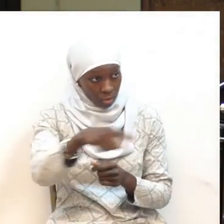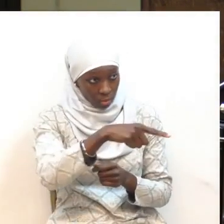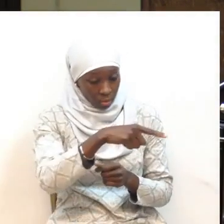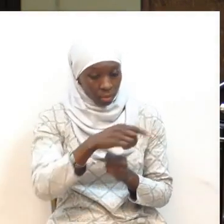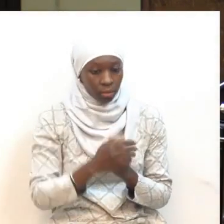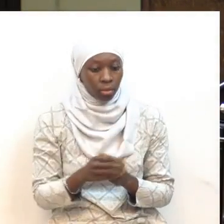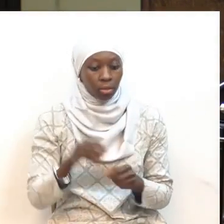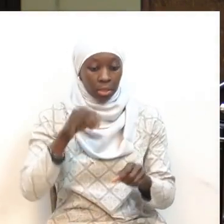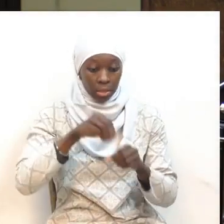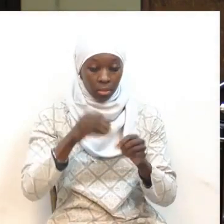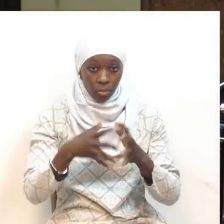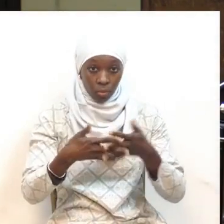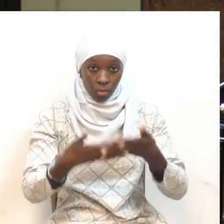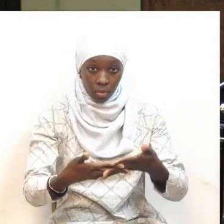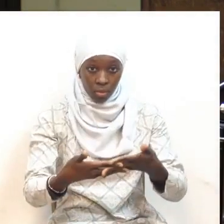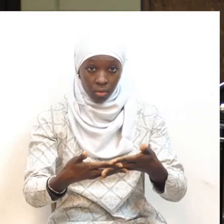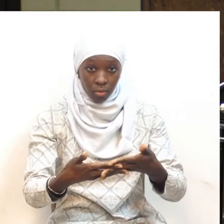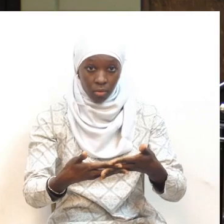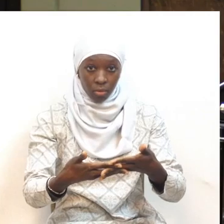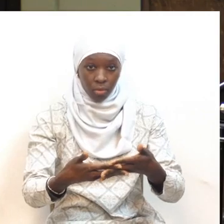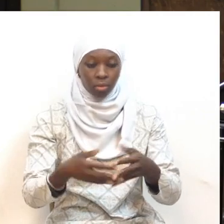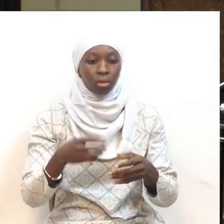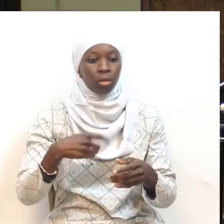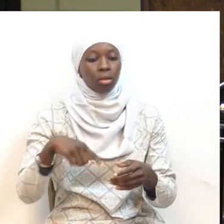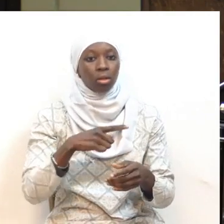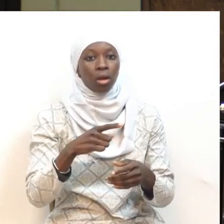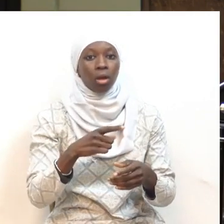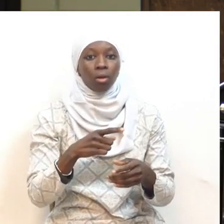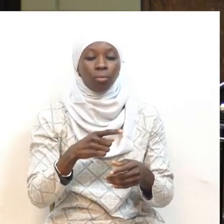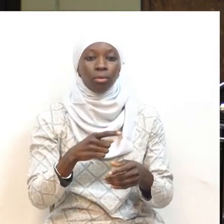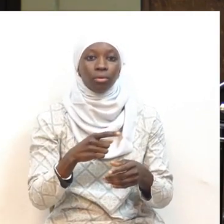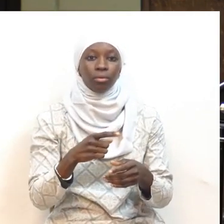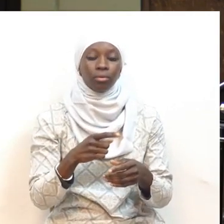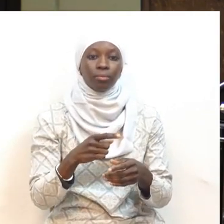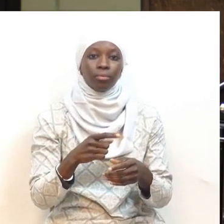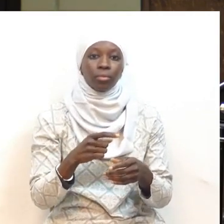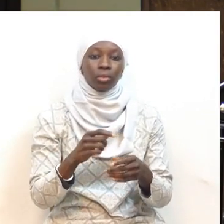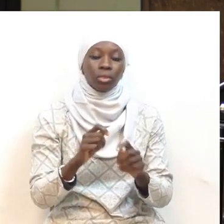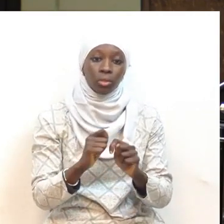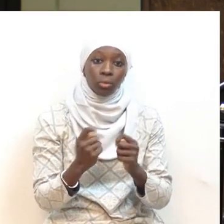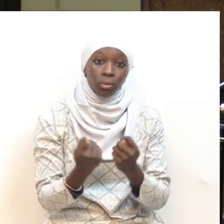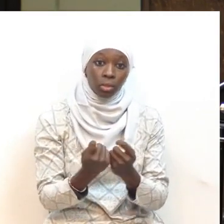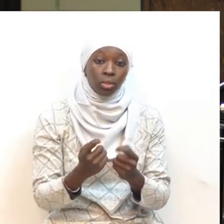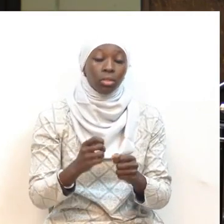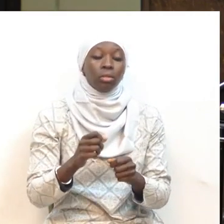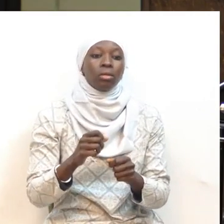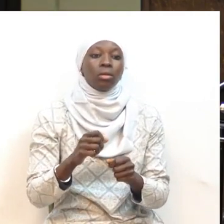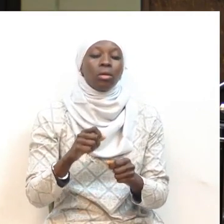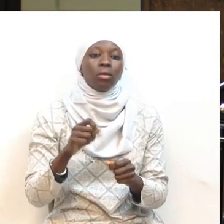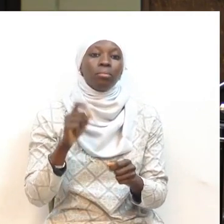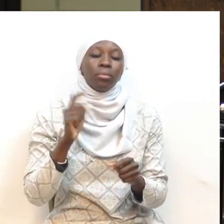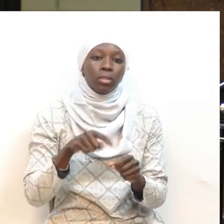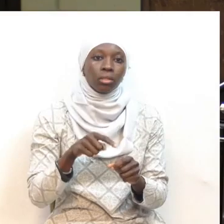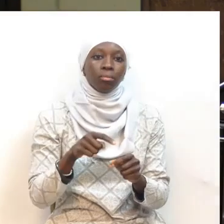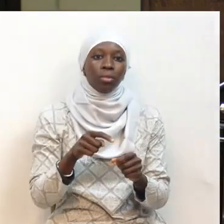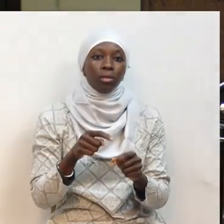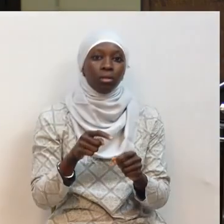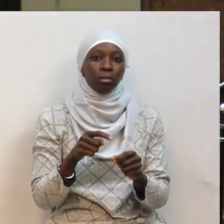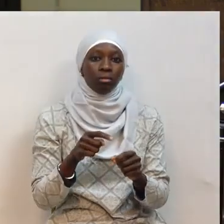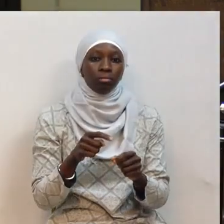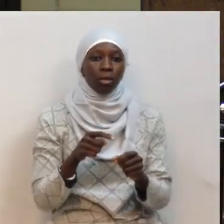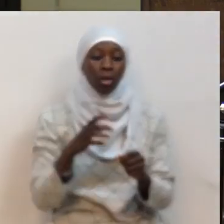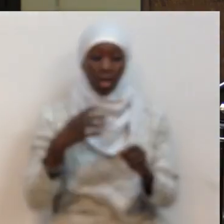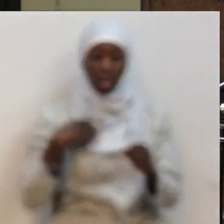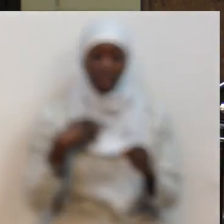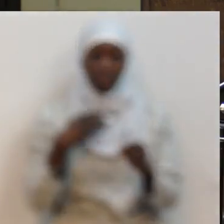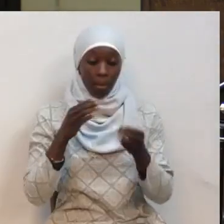the Quran that our matters ought to be decided in a certain way. Our